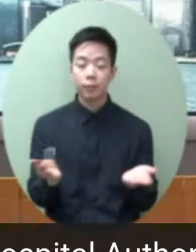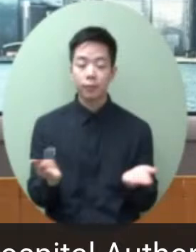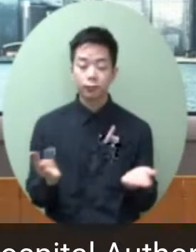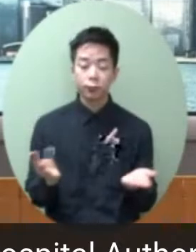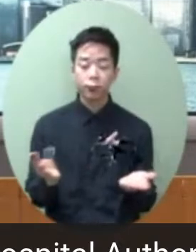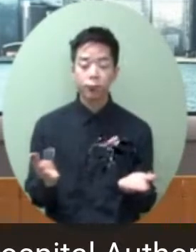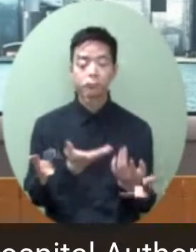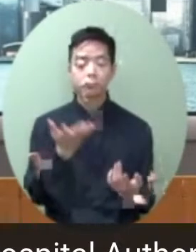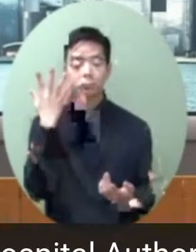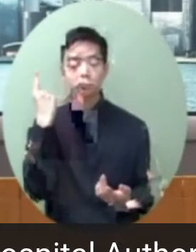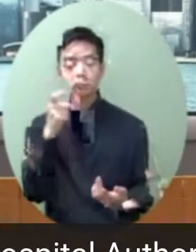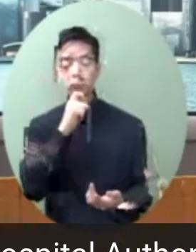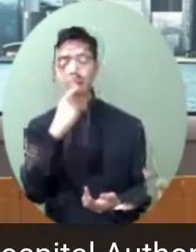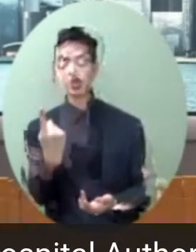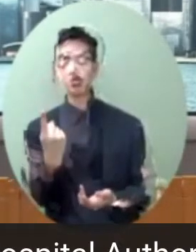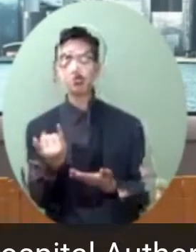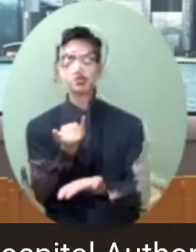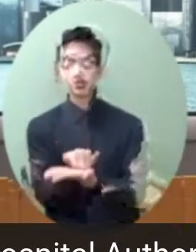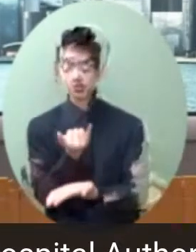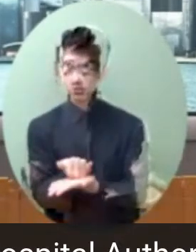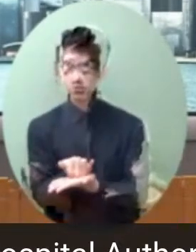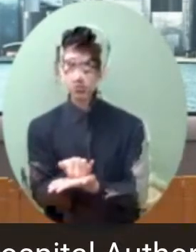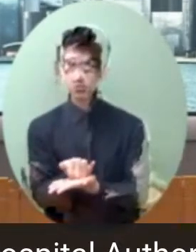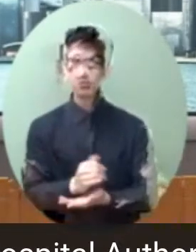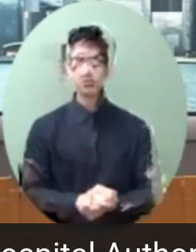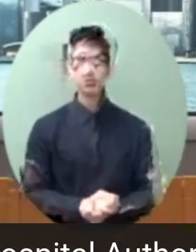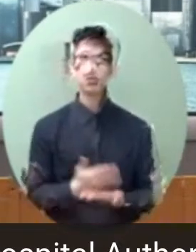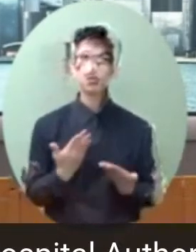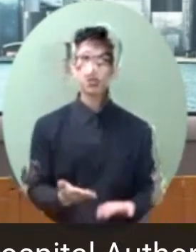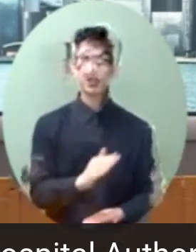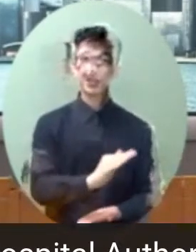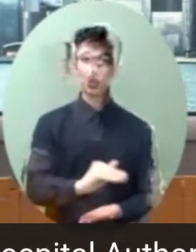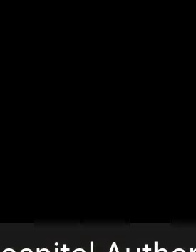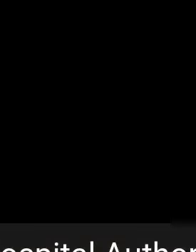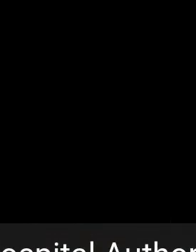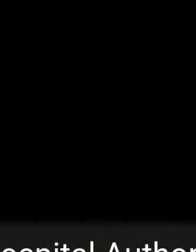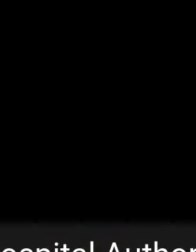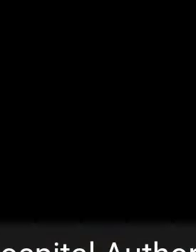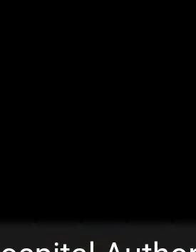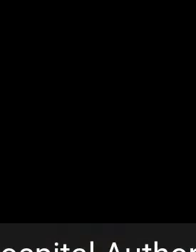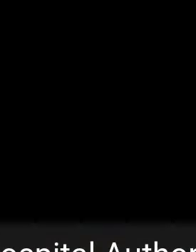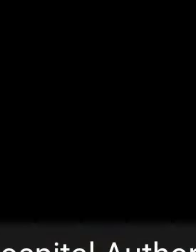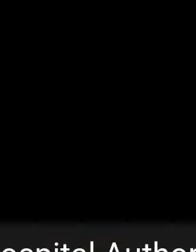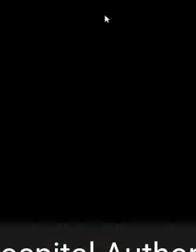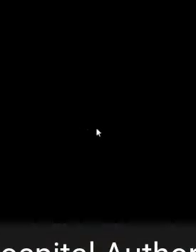number of children are in critical condition? Even one died yesterday.